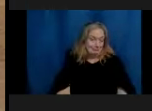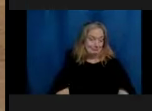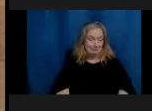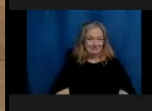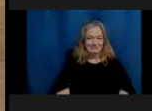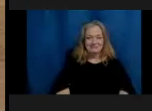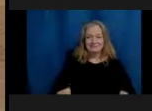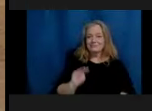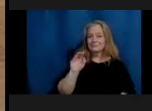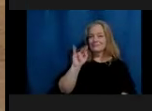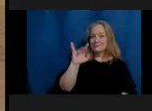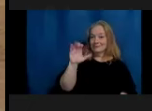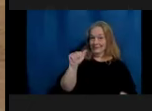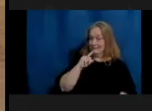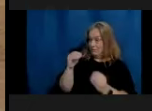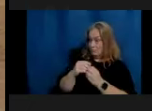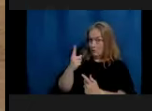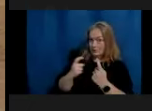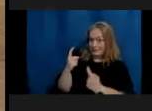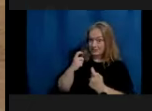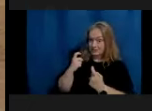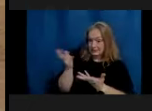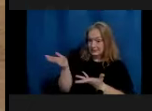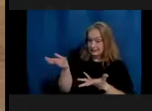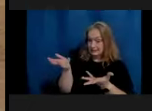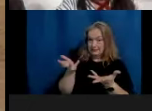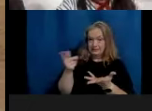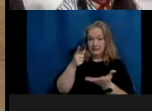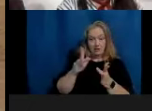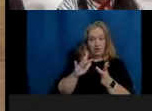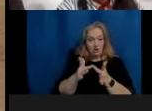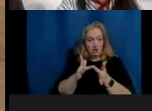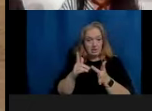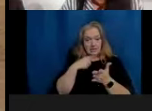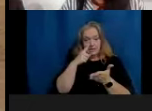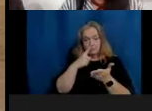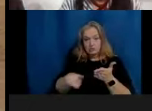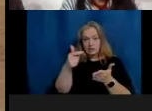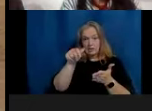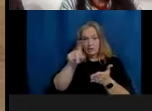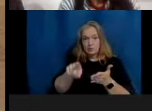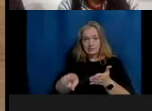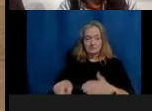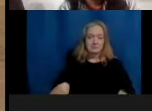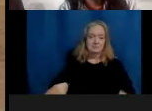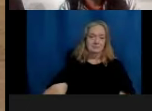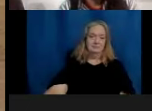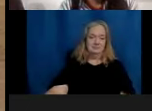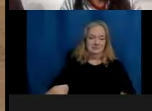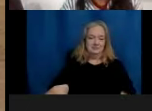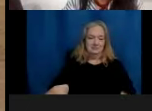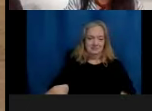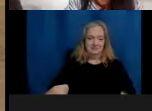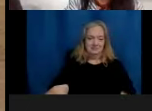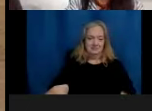Okay, it doesn't seem like there's any questions online. Thank you so much, Jasmine, for sharing